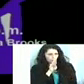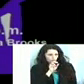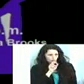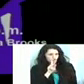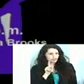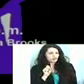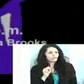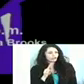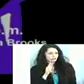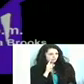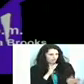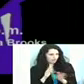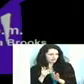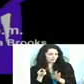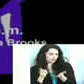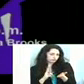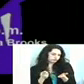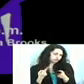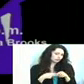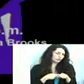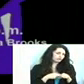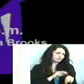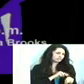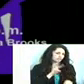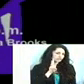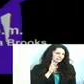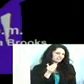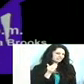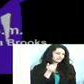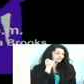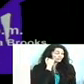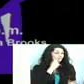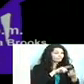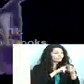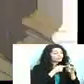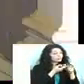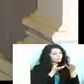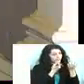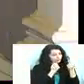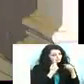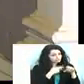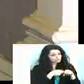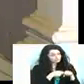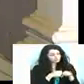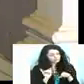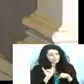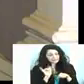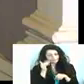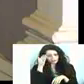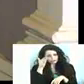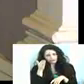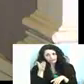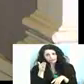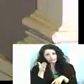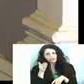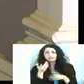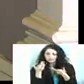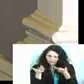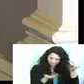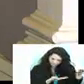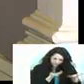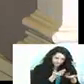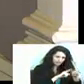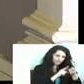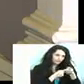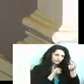to become a part of that. That will be on 6:15. If you have friends who would like to participate in a gospel service, we really want you to invite them